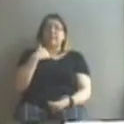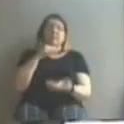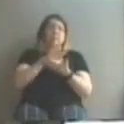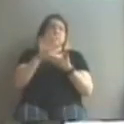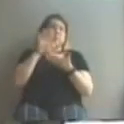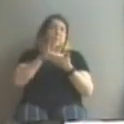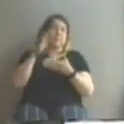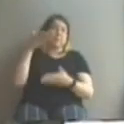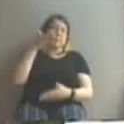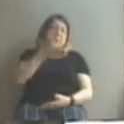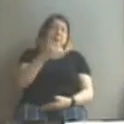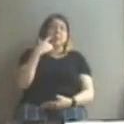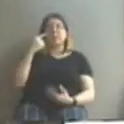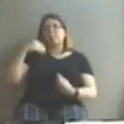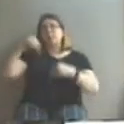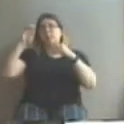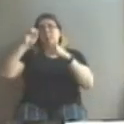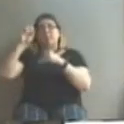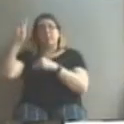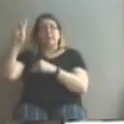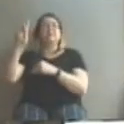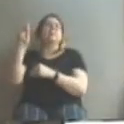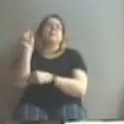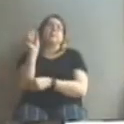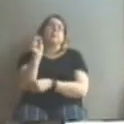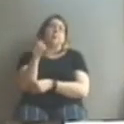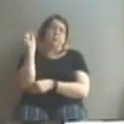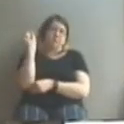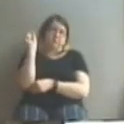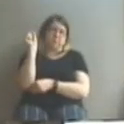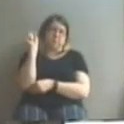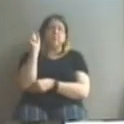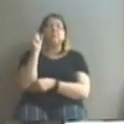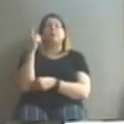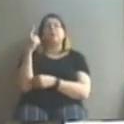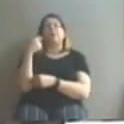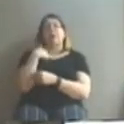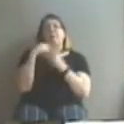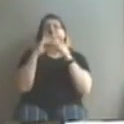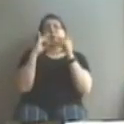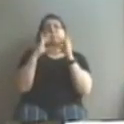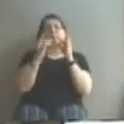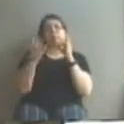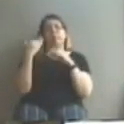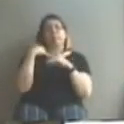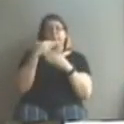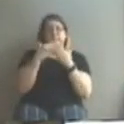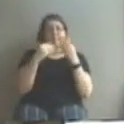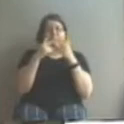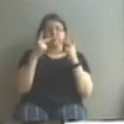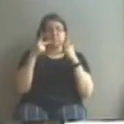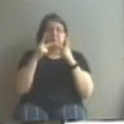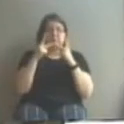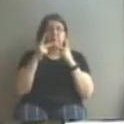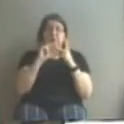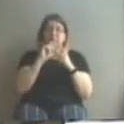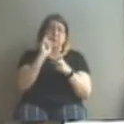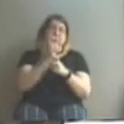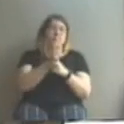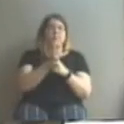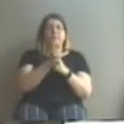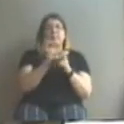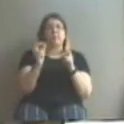there because they have been sold back, yes. You've heard me talk before about some of our positions right now and how they are difficult to